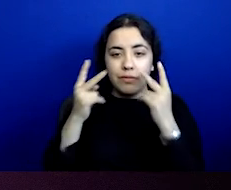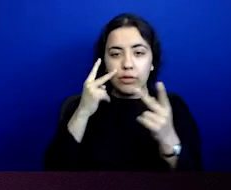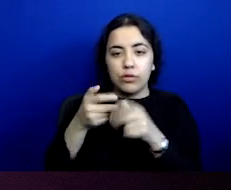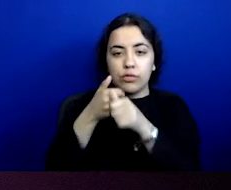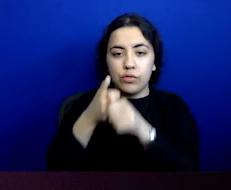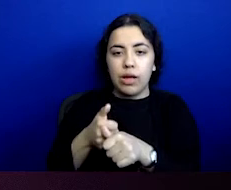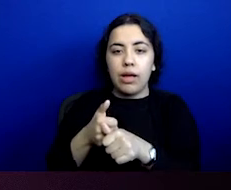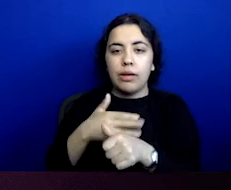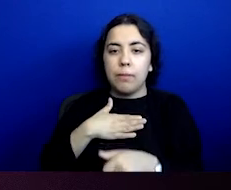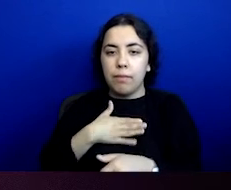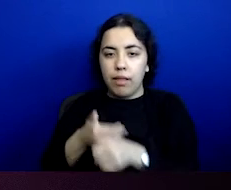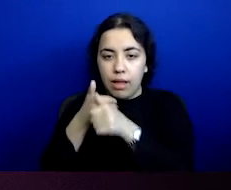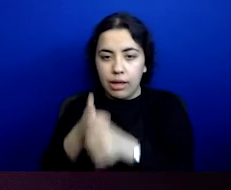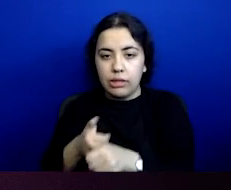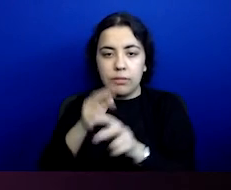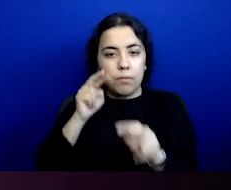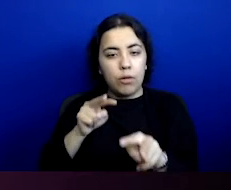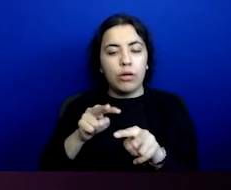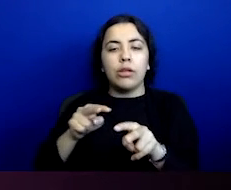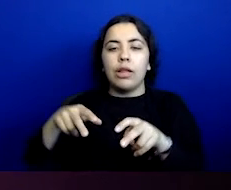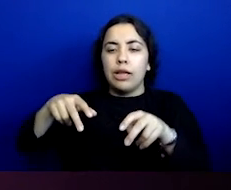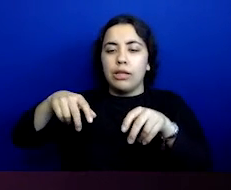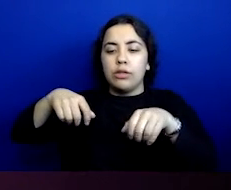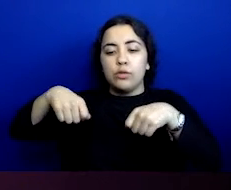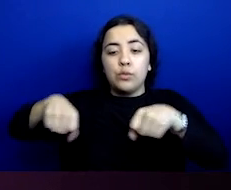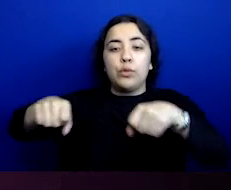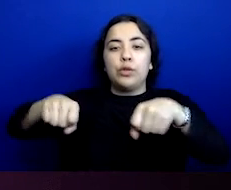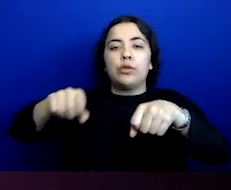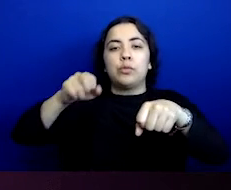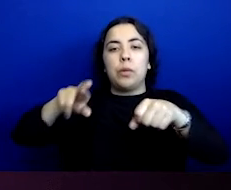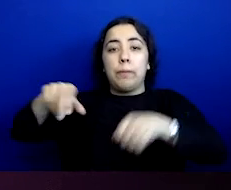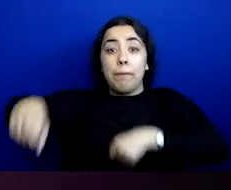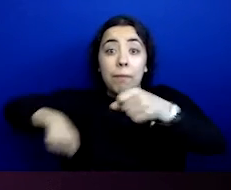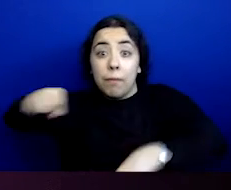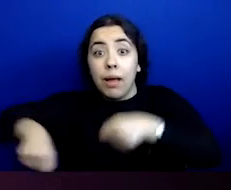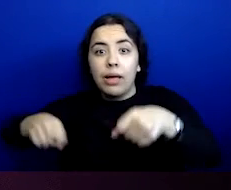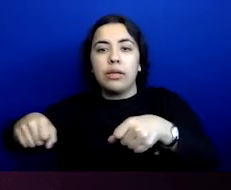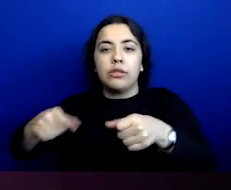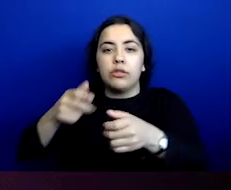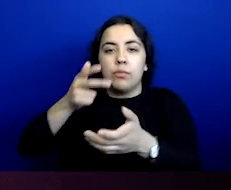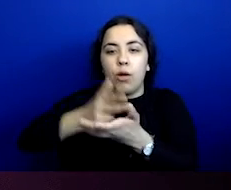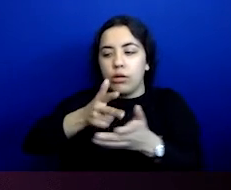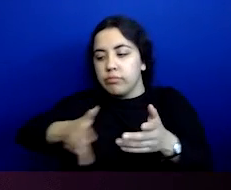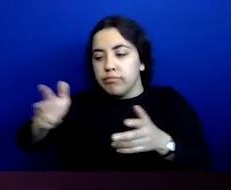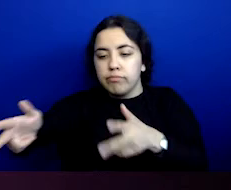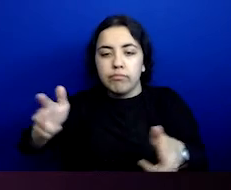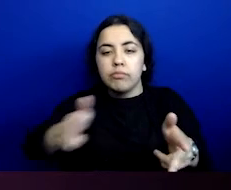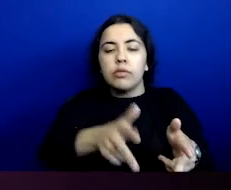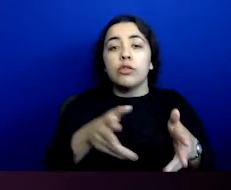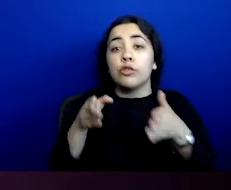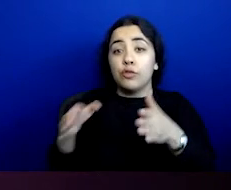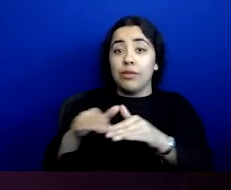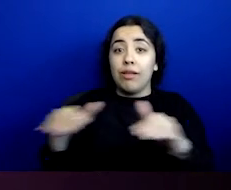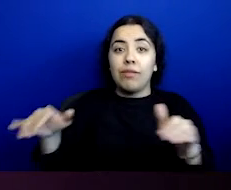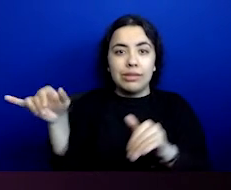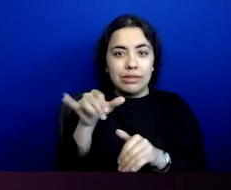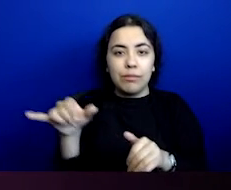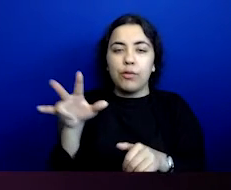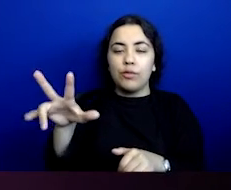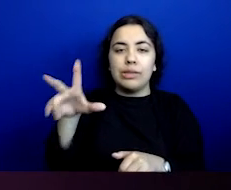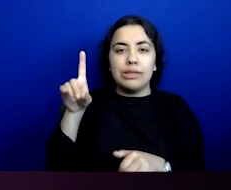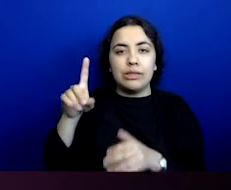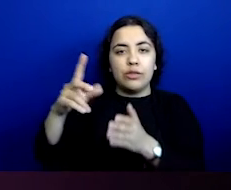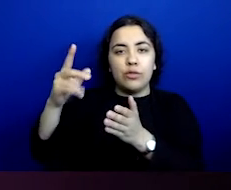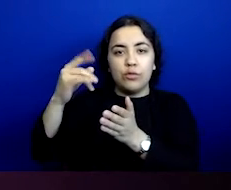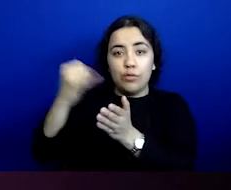and monitor such things like when scooters or bikes are parked in specific places. They can even do this at the street level, creating 3D renderings that they can then leverage for